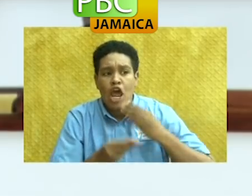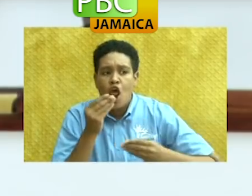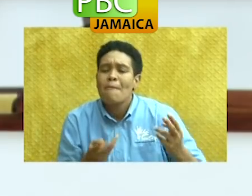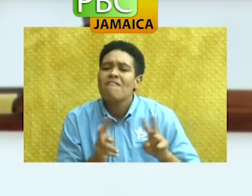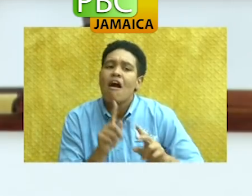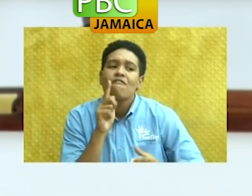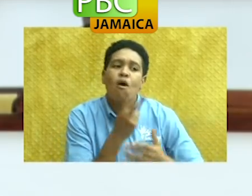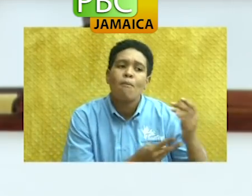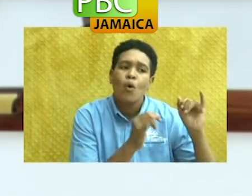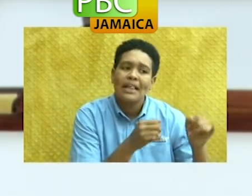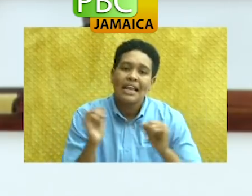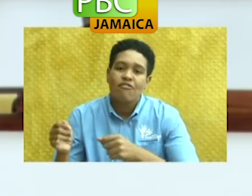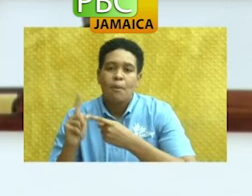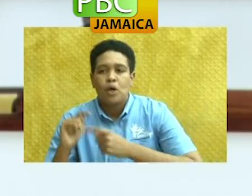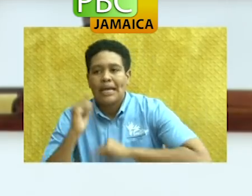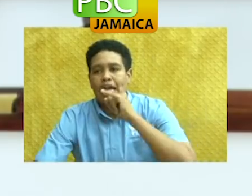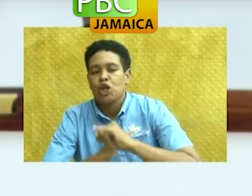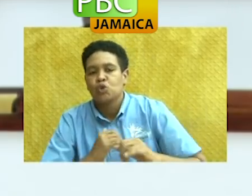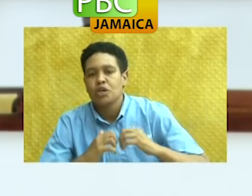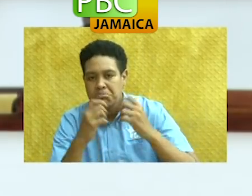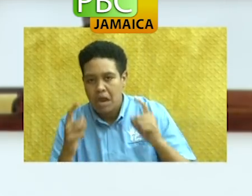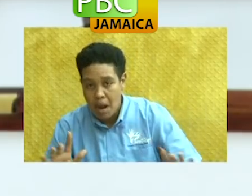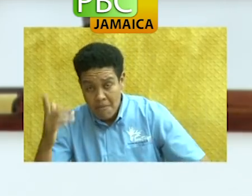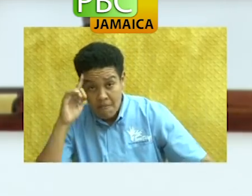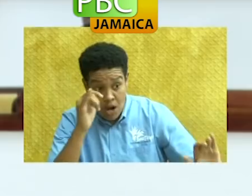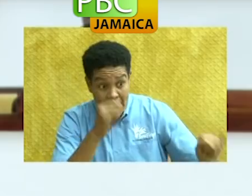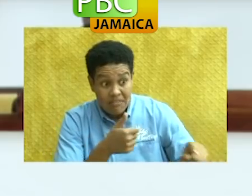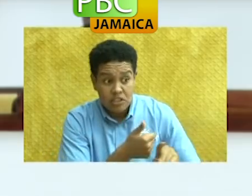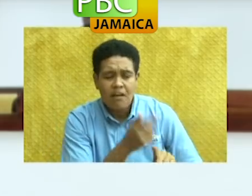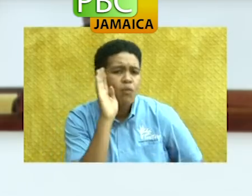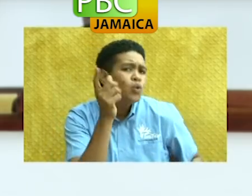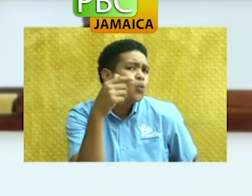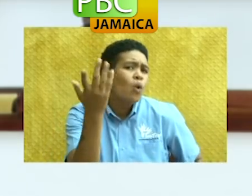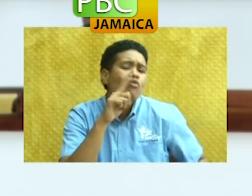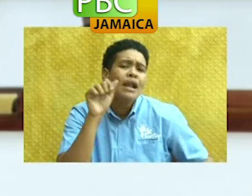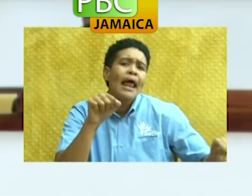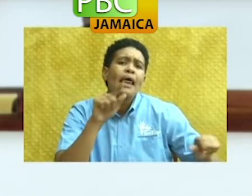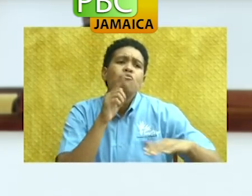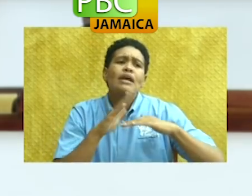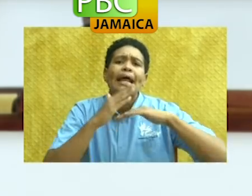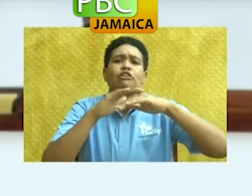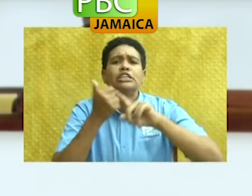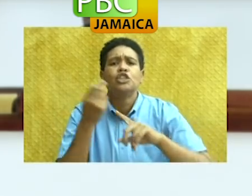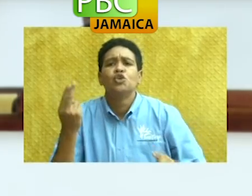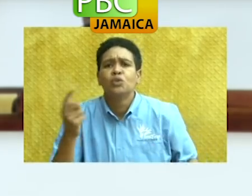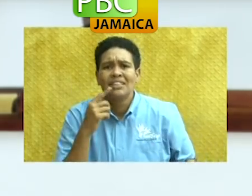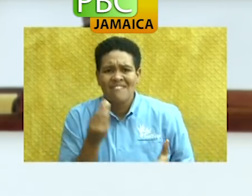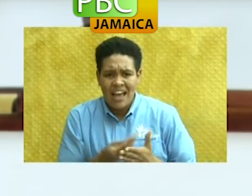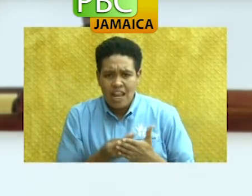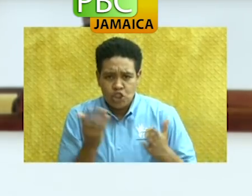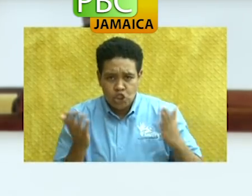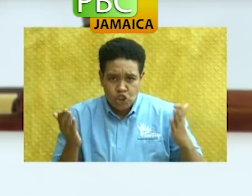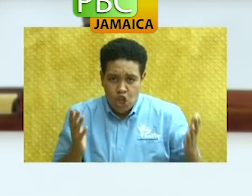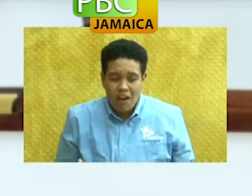both individuals and institutions. For individuals, it will enable increased use of financial